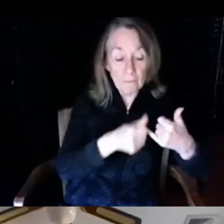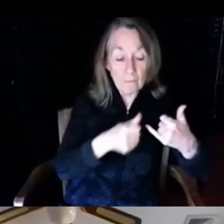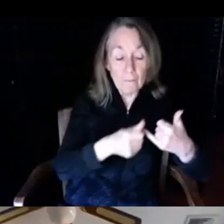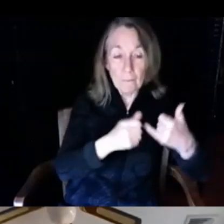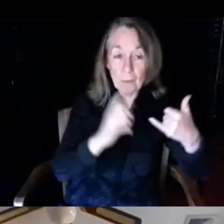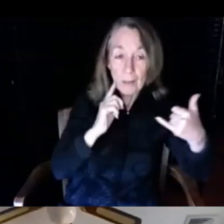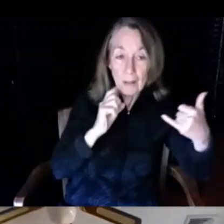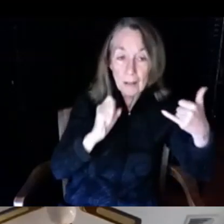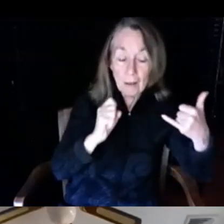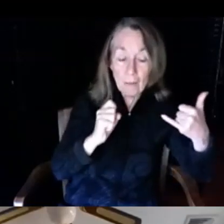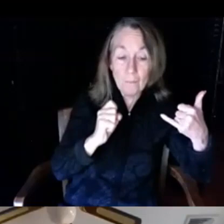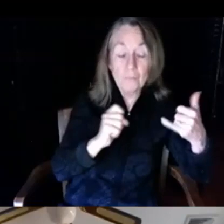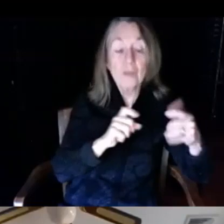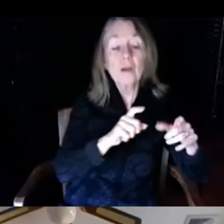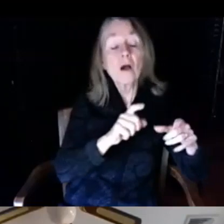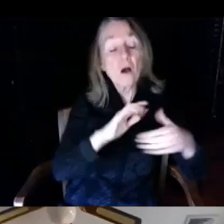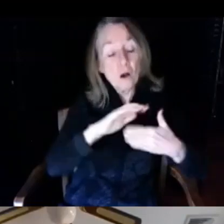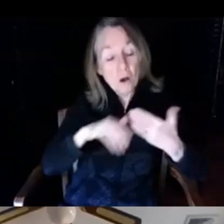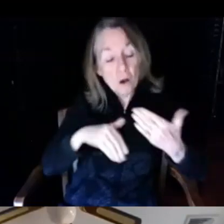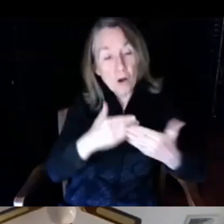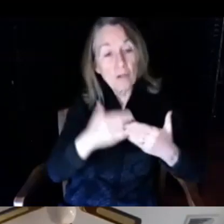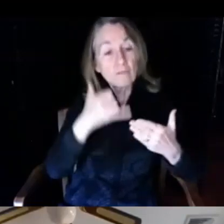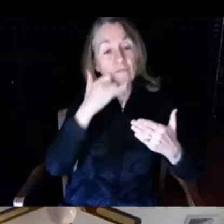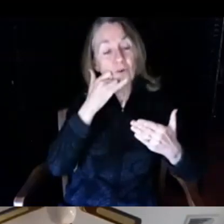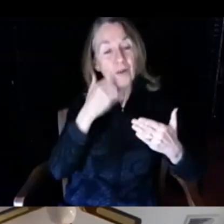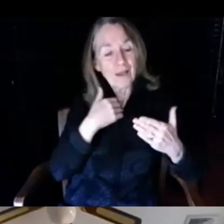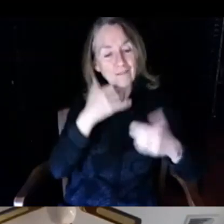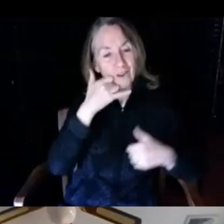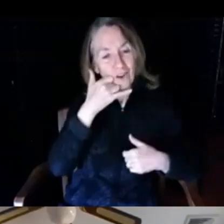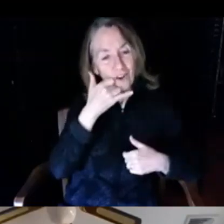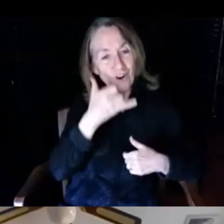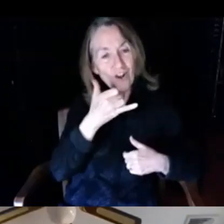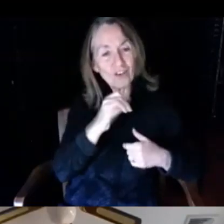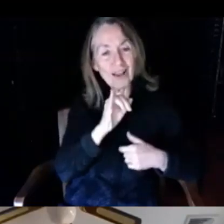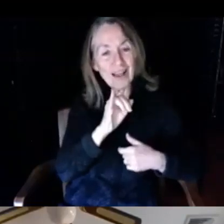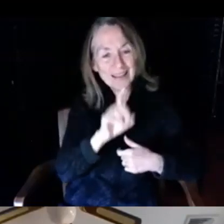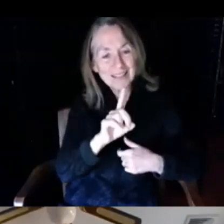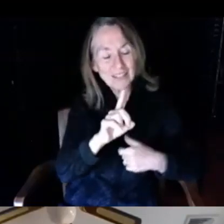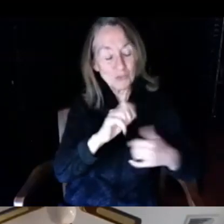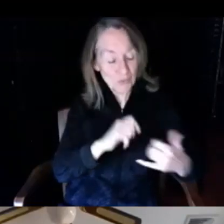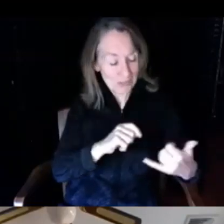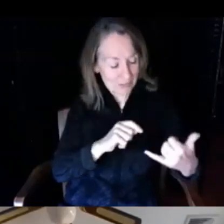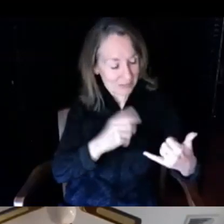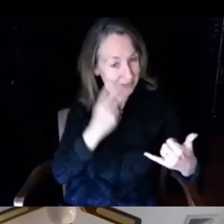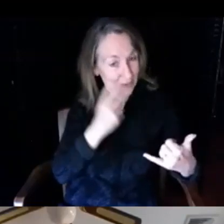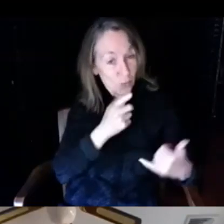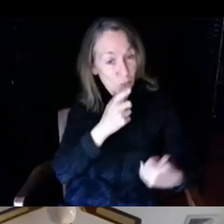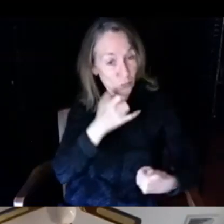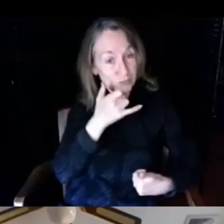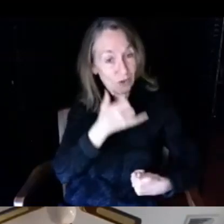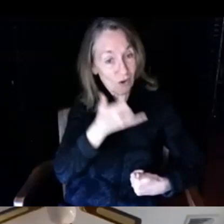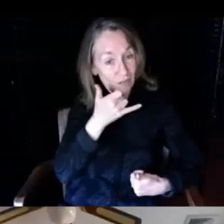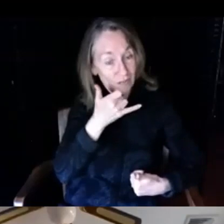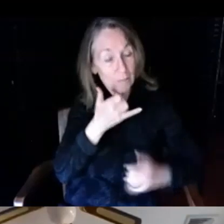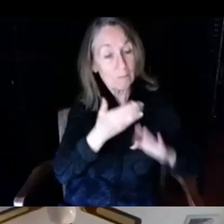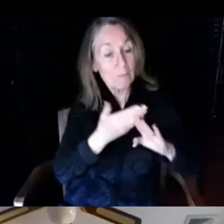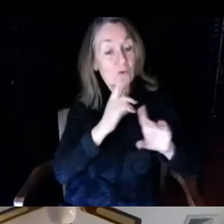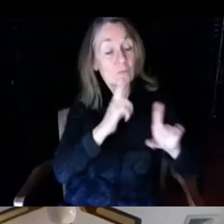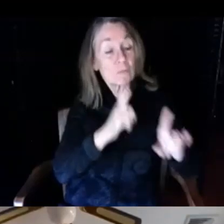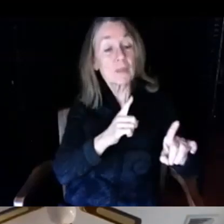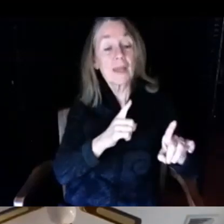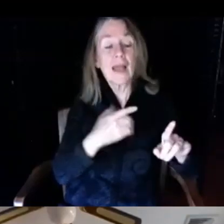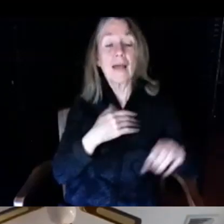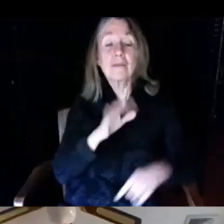our phones have caller ID so that you can see who's calling before you answer. They all have a 95 decibel